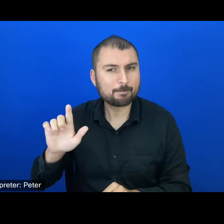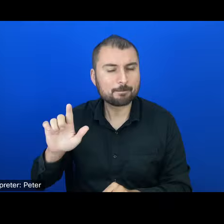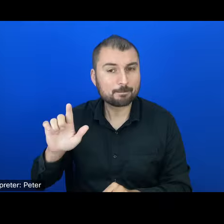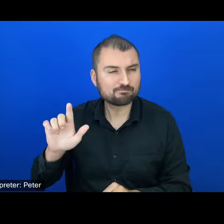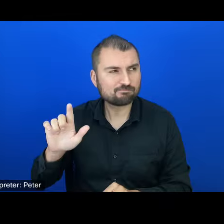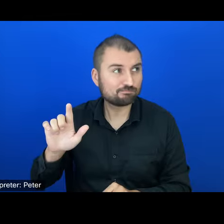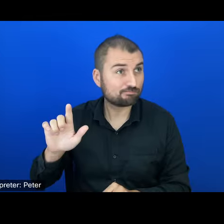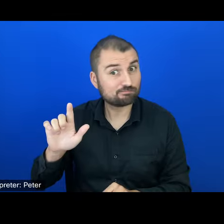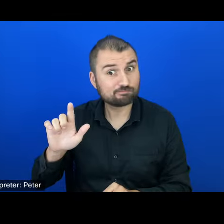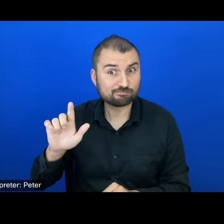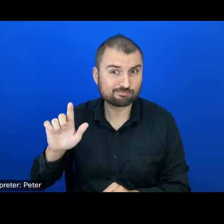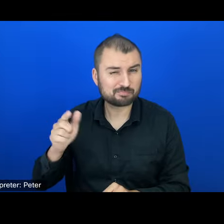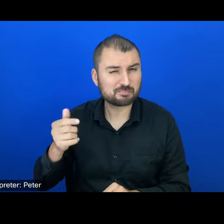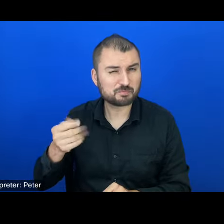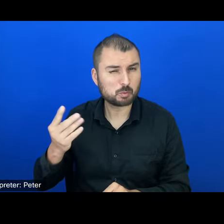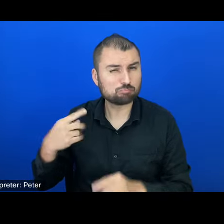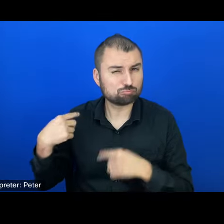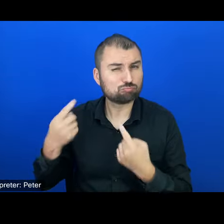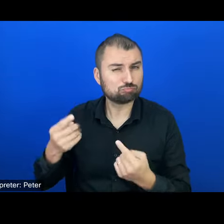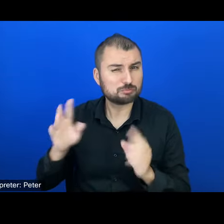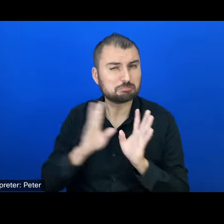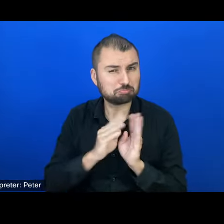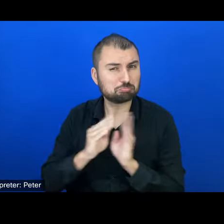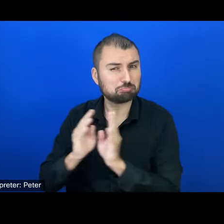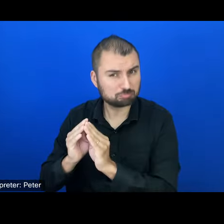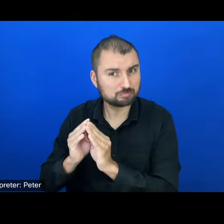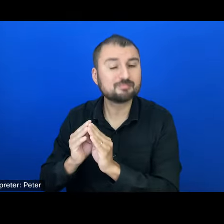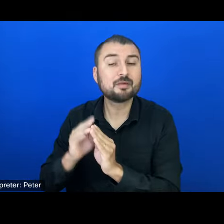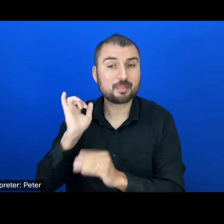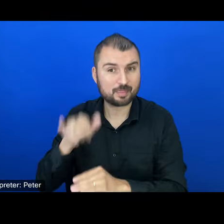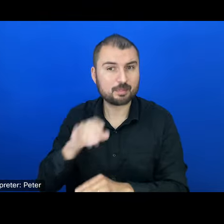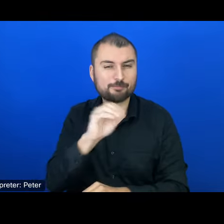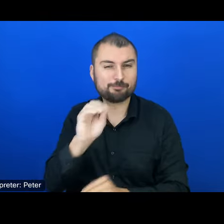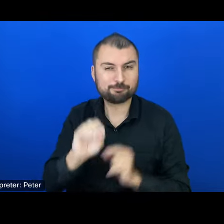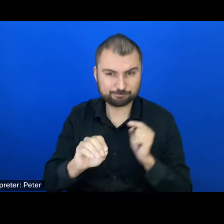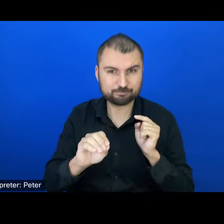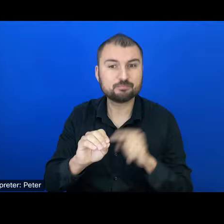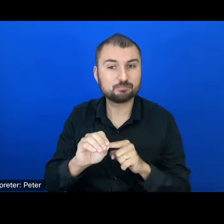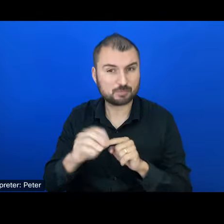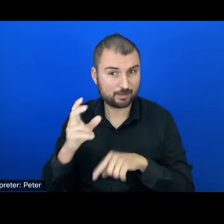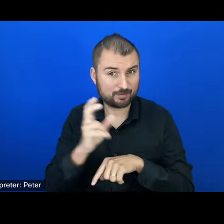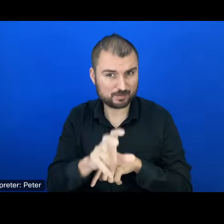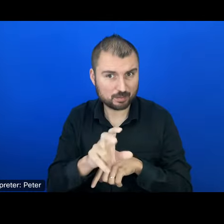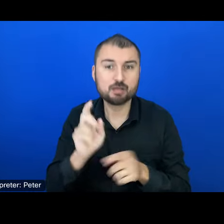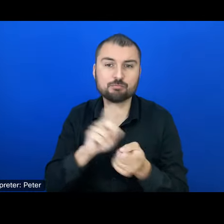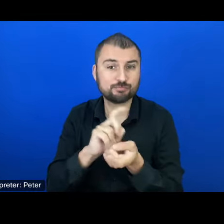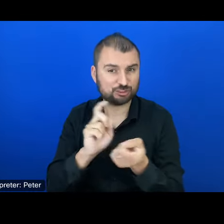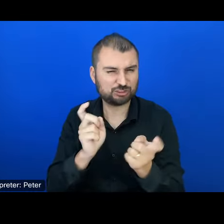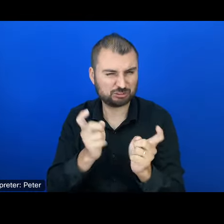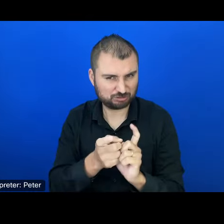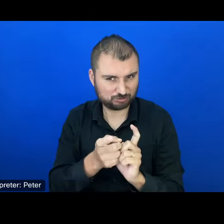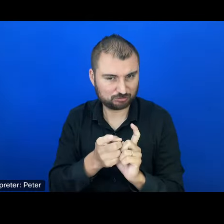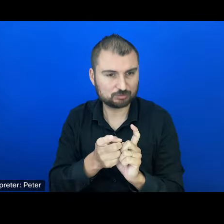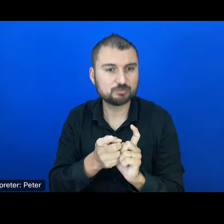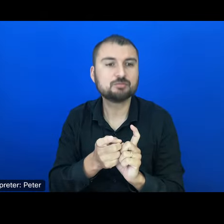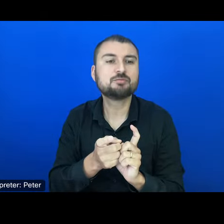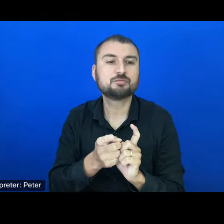in the last couple of sessions that would change the percentage that was allocated from